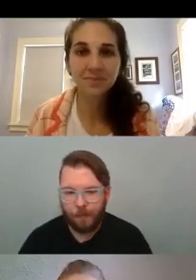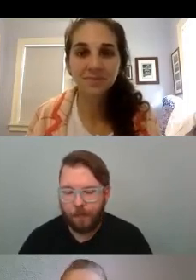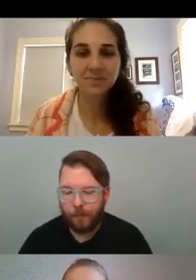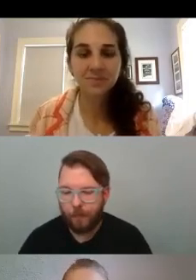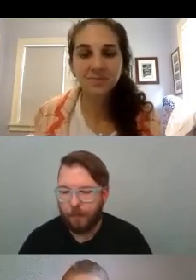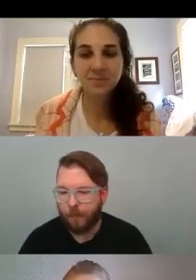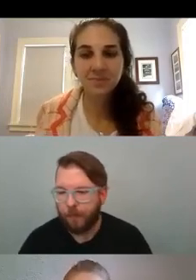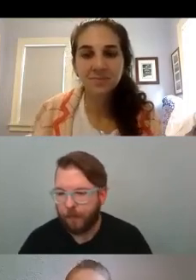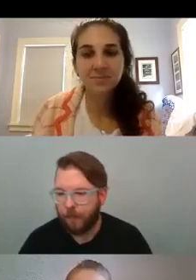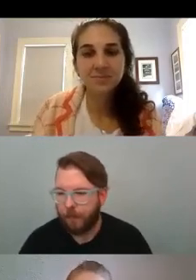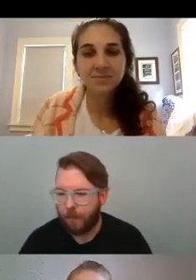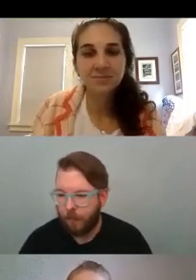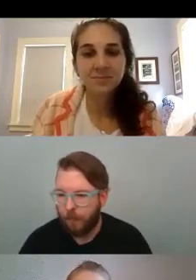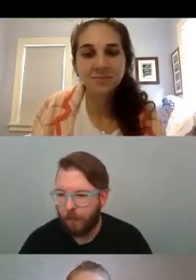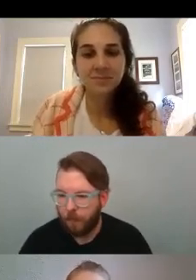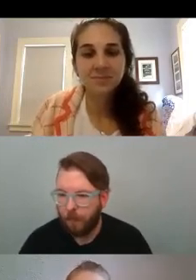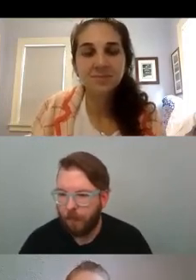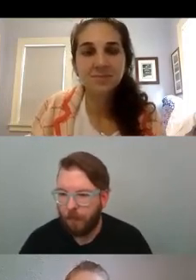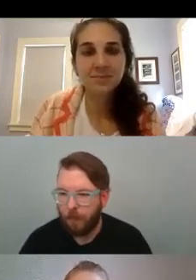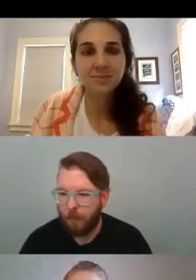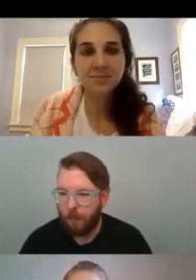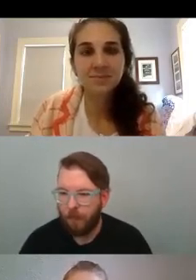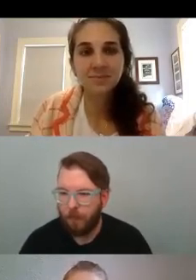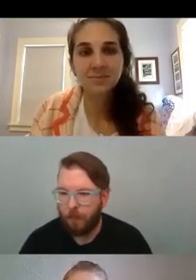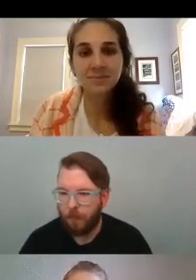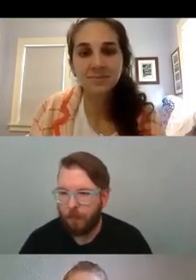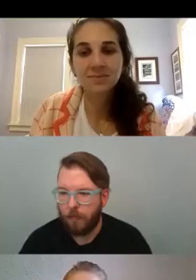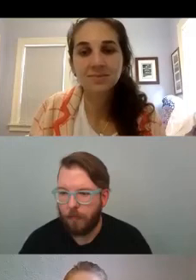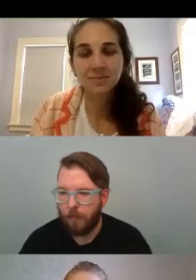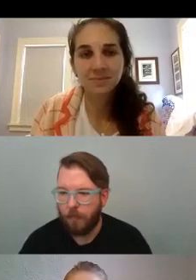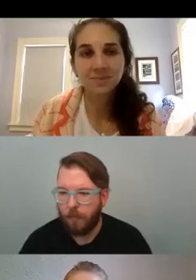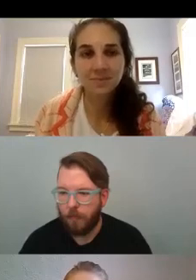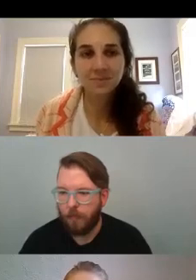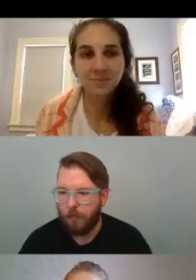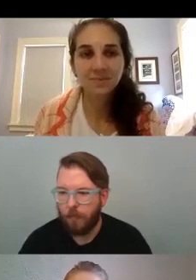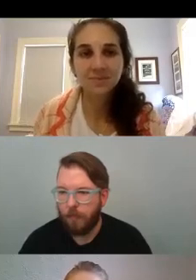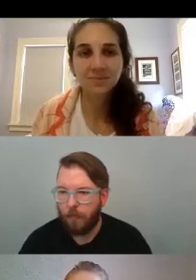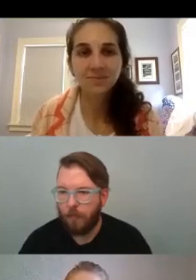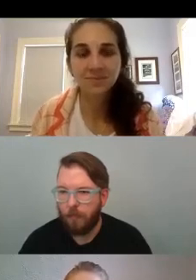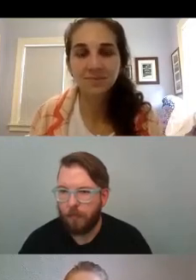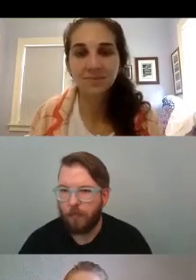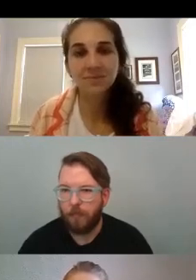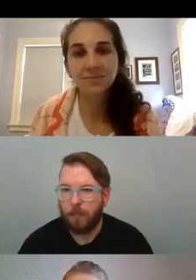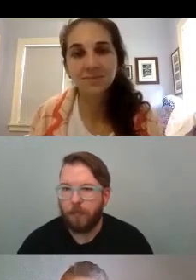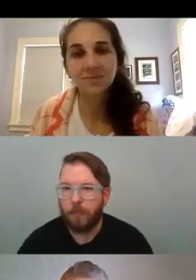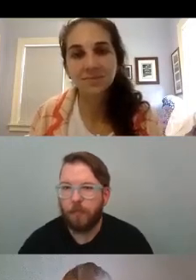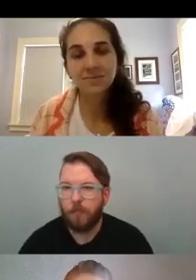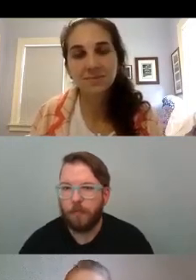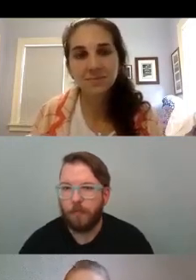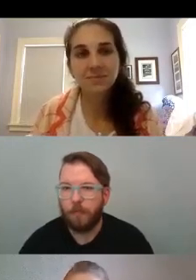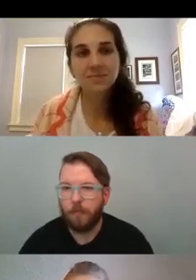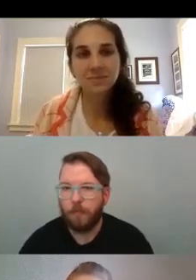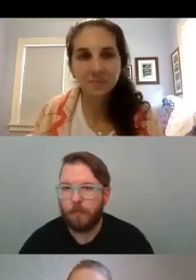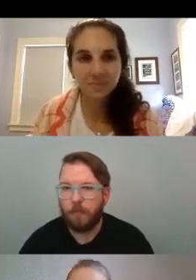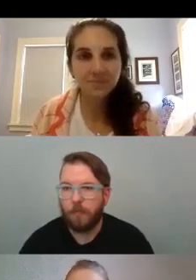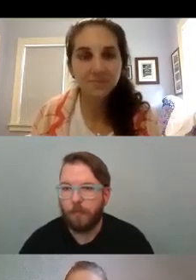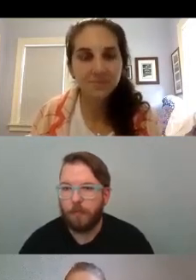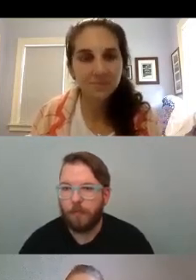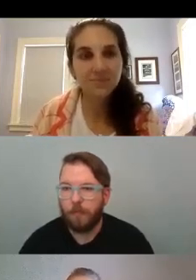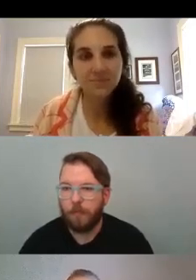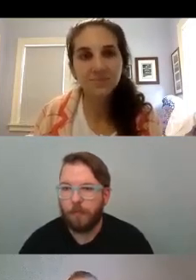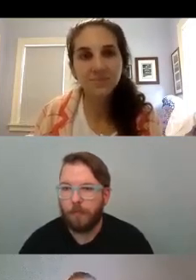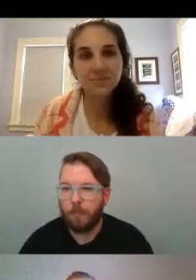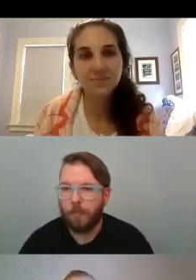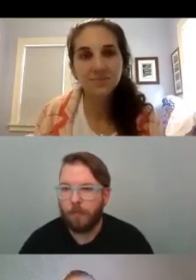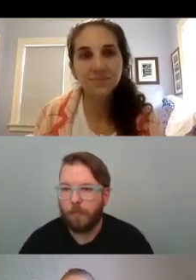monitor. They do take place after the museum is closed within a very specific window. So we close to the